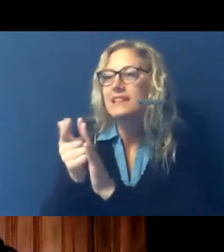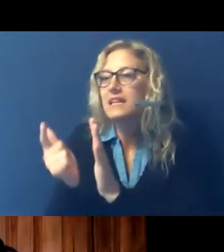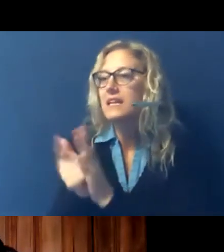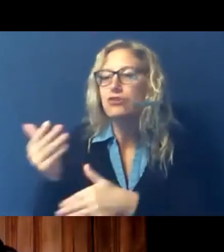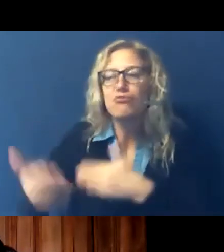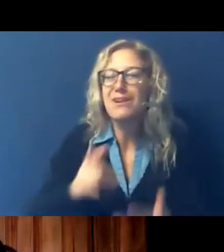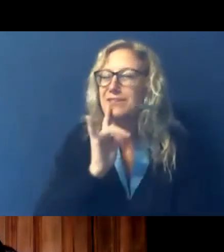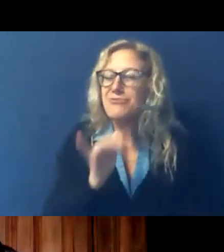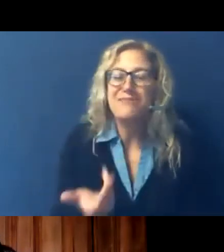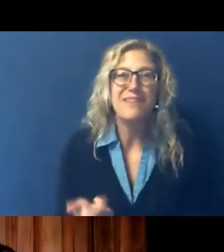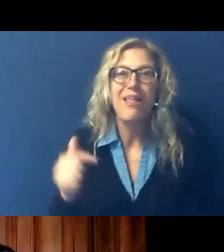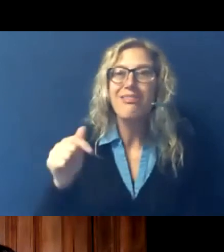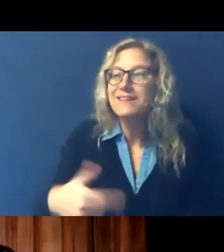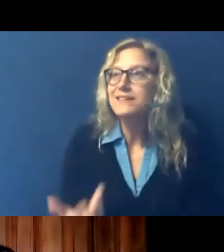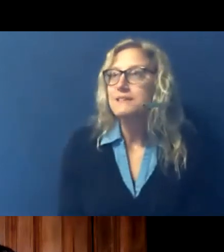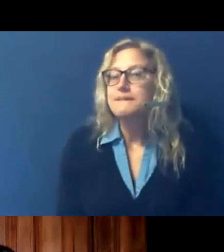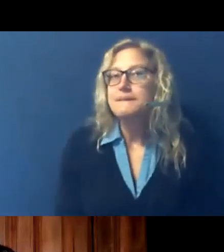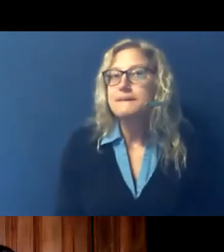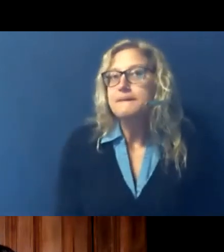more than